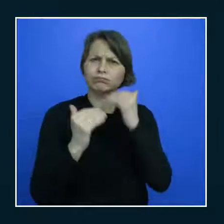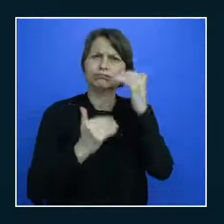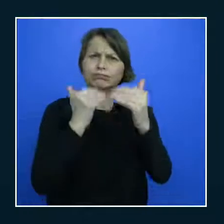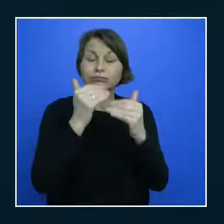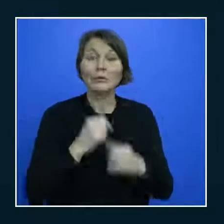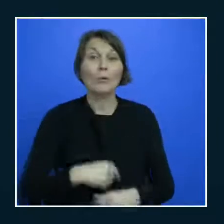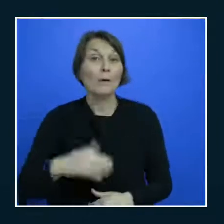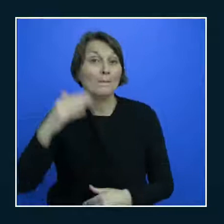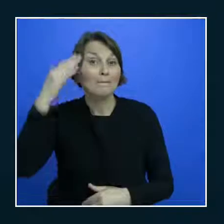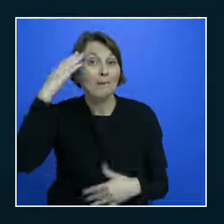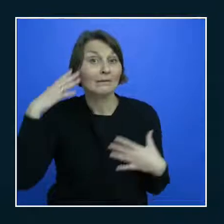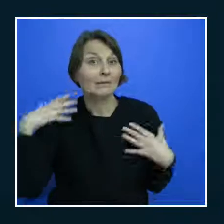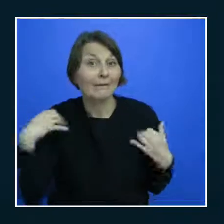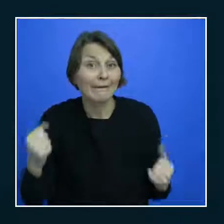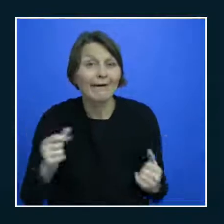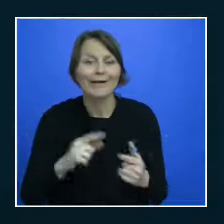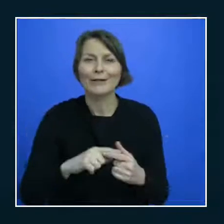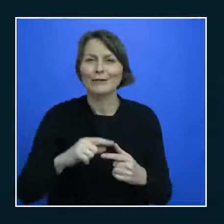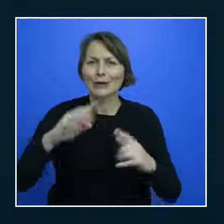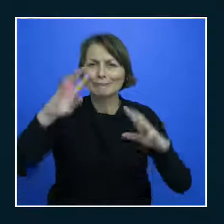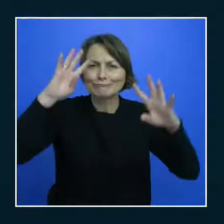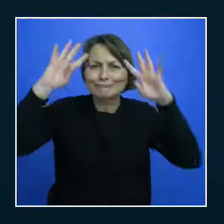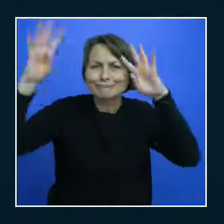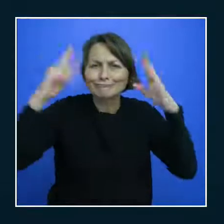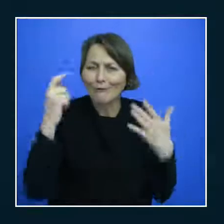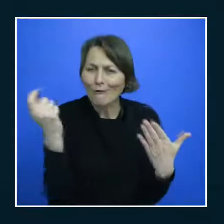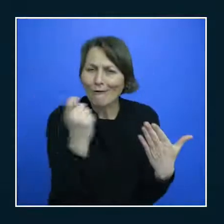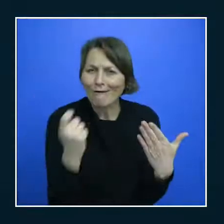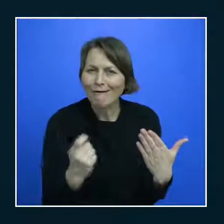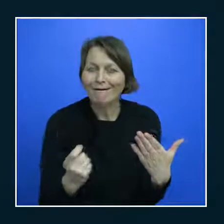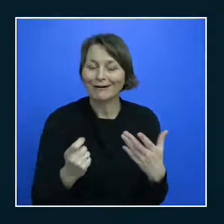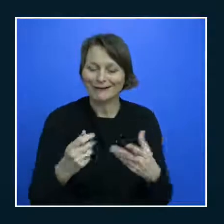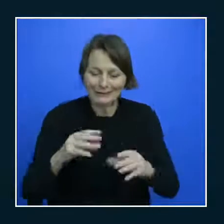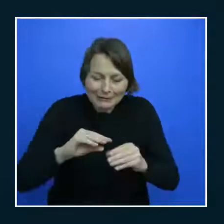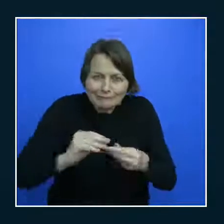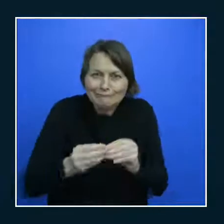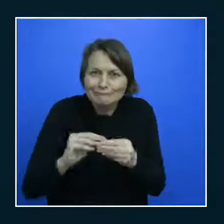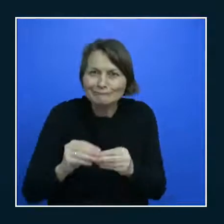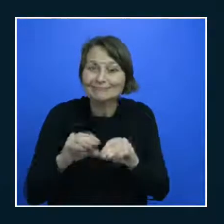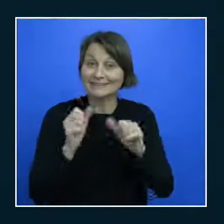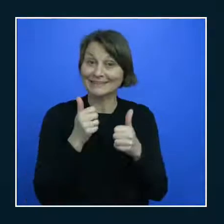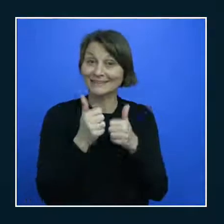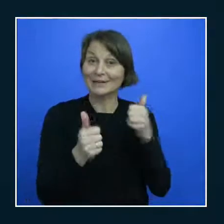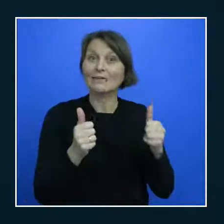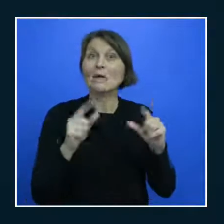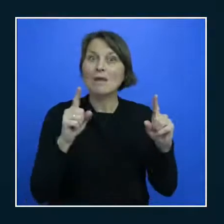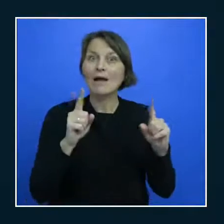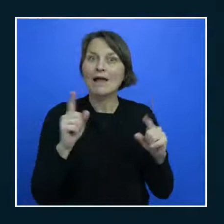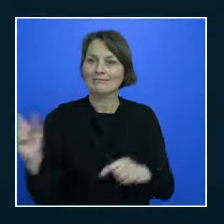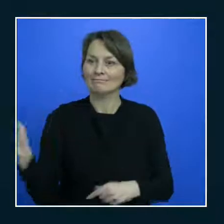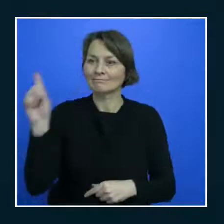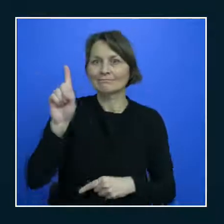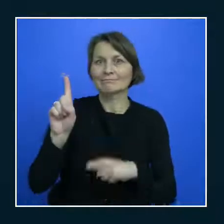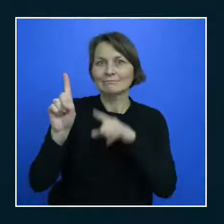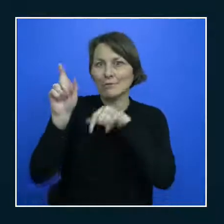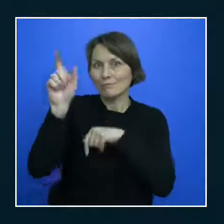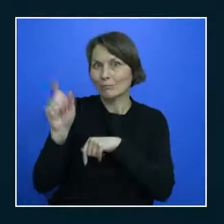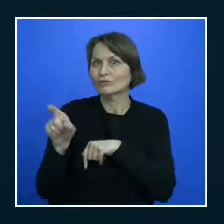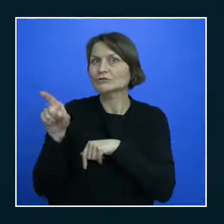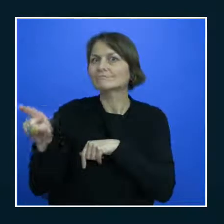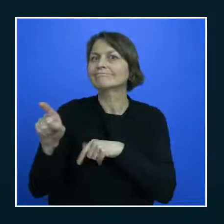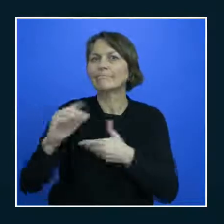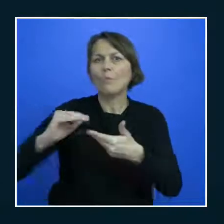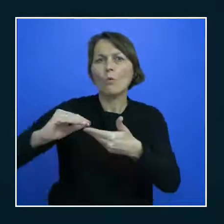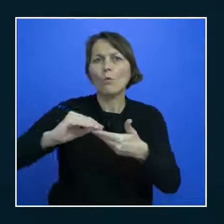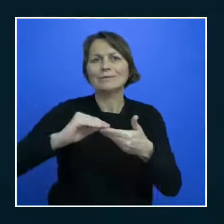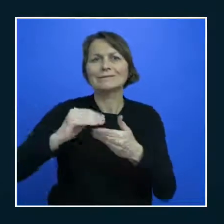crafts. And we even have a presentation from Human Rights Watch, which is really interesting.